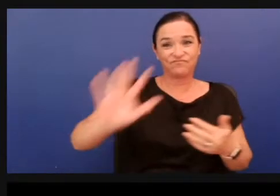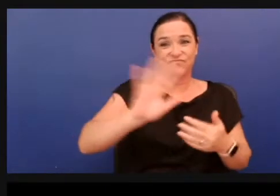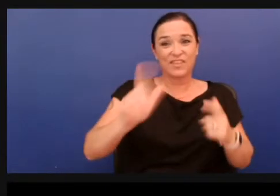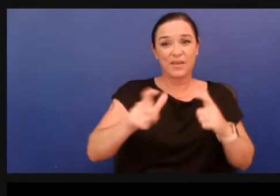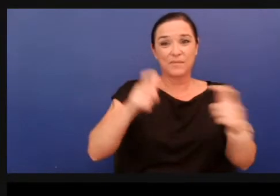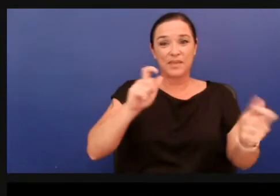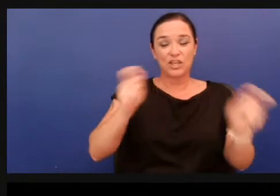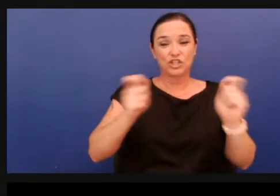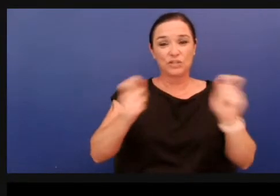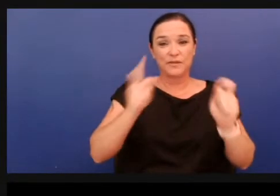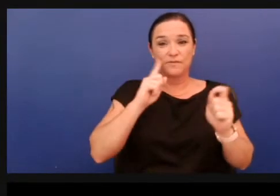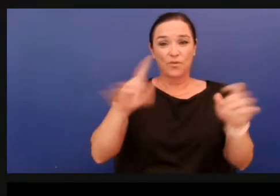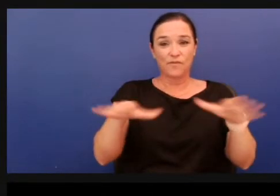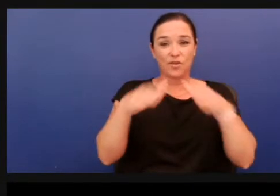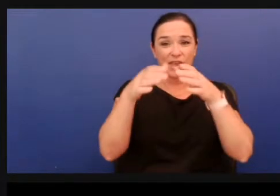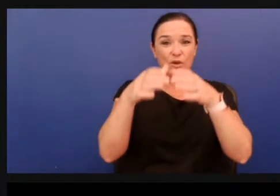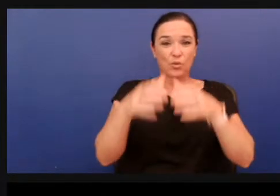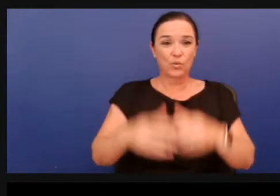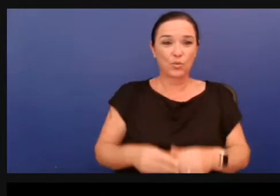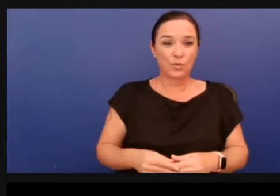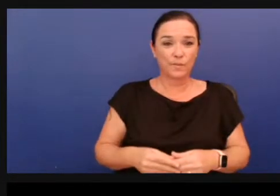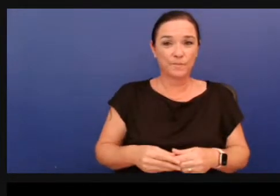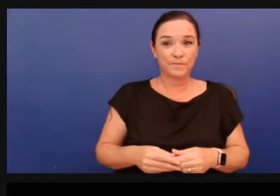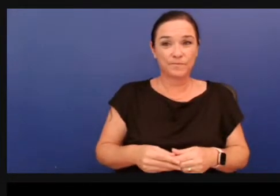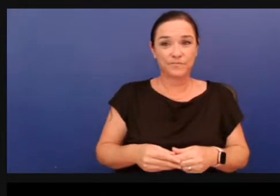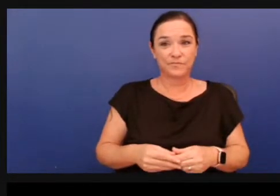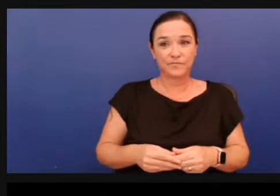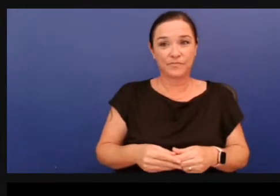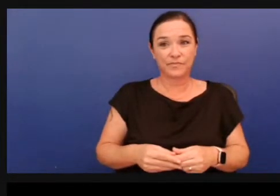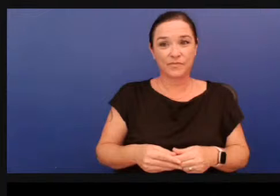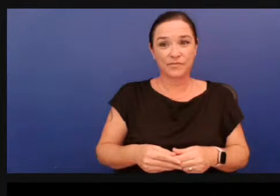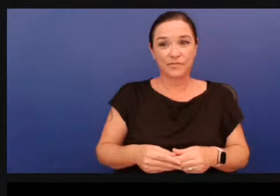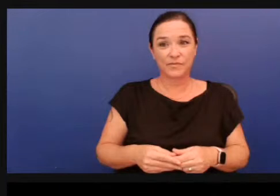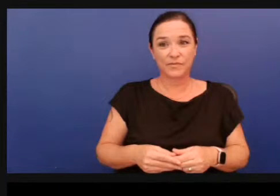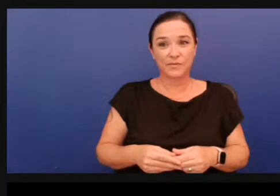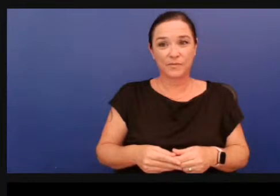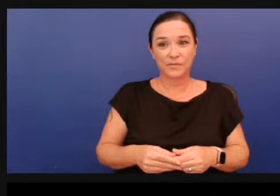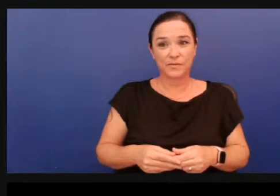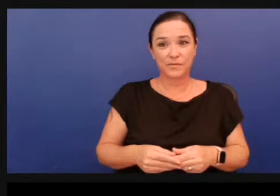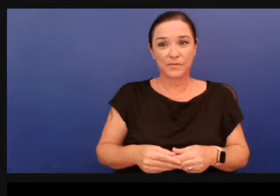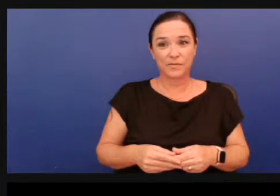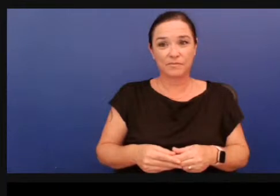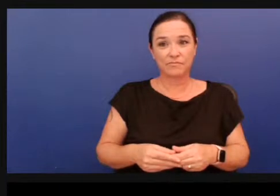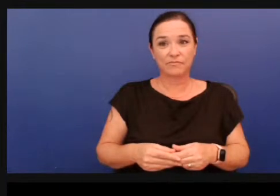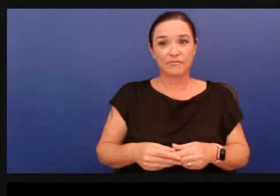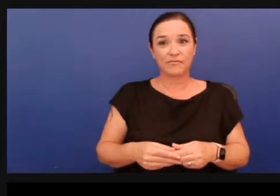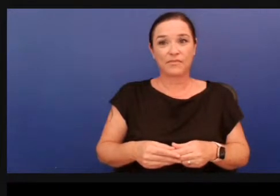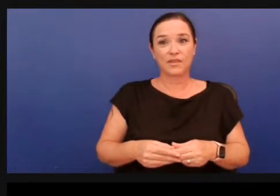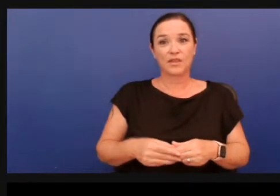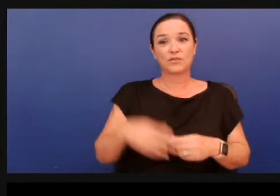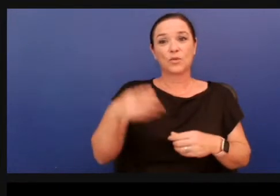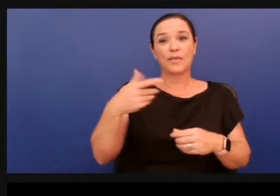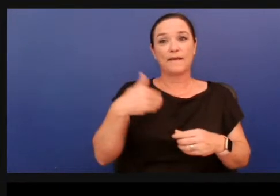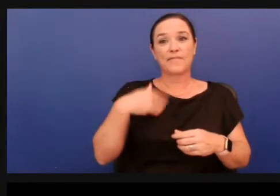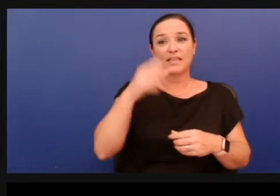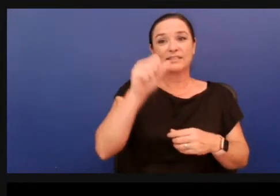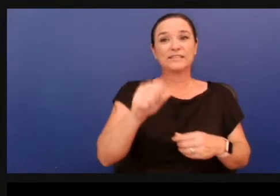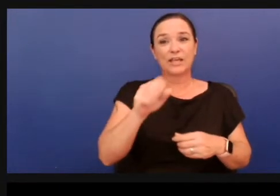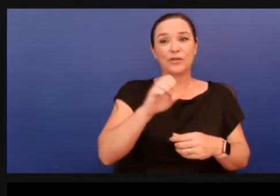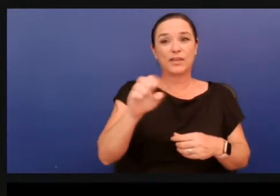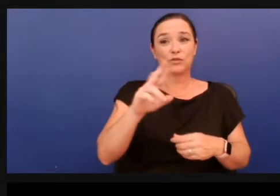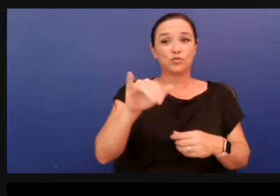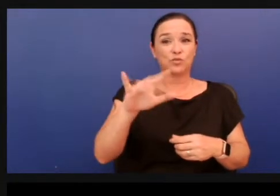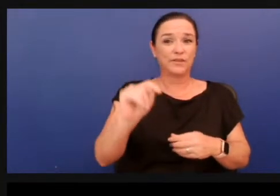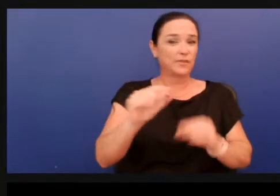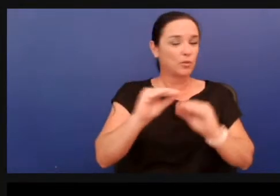volcano here. But critically and reassuringly for anyone in the southeast rift zone, no effect further over than that.